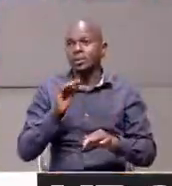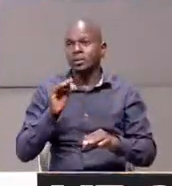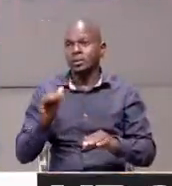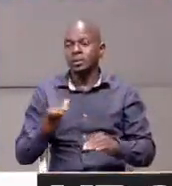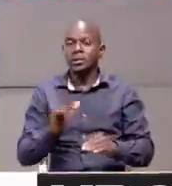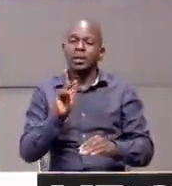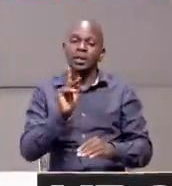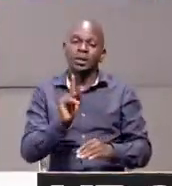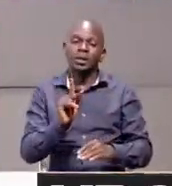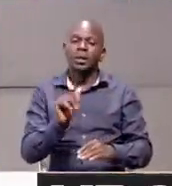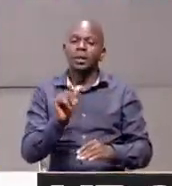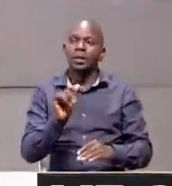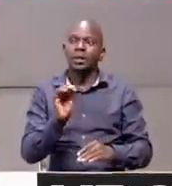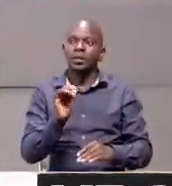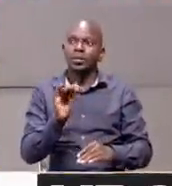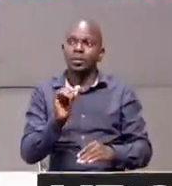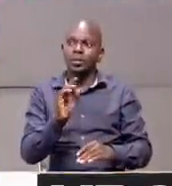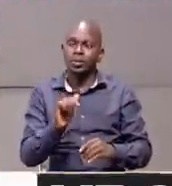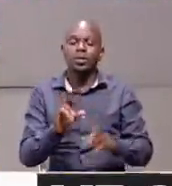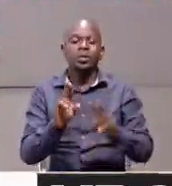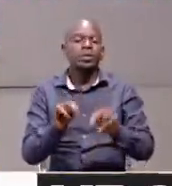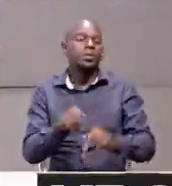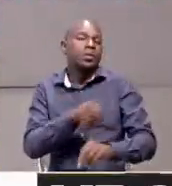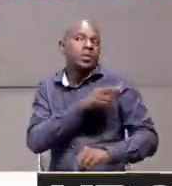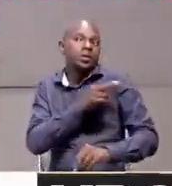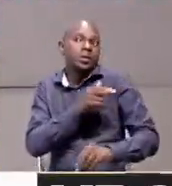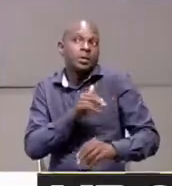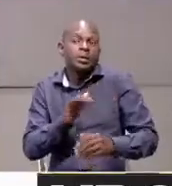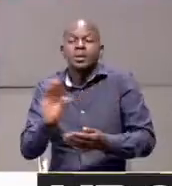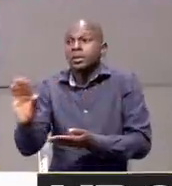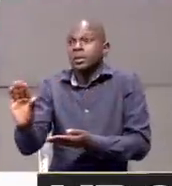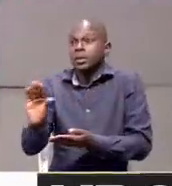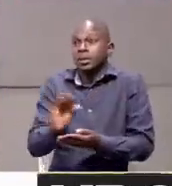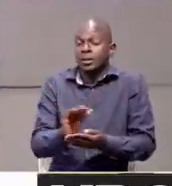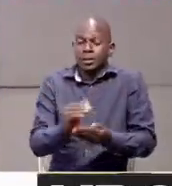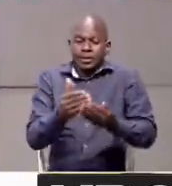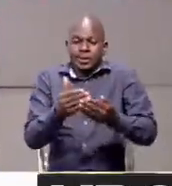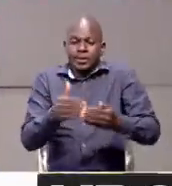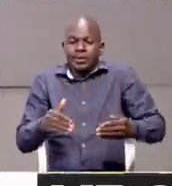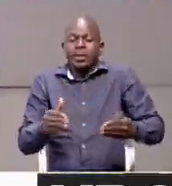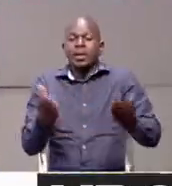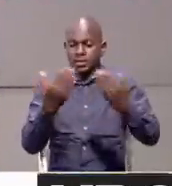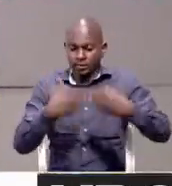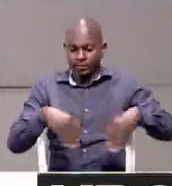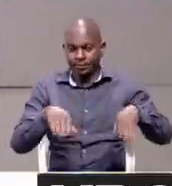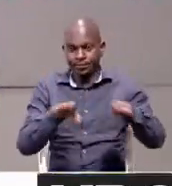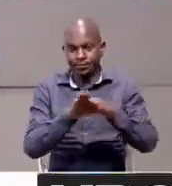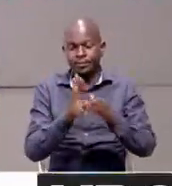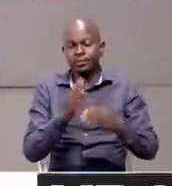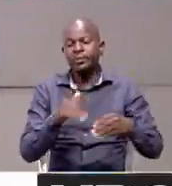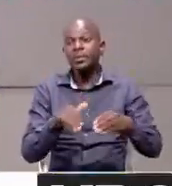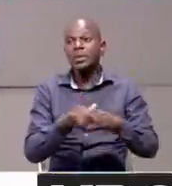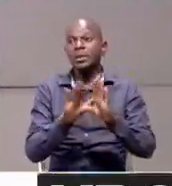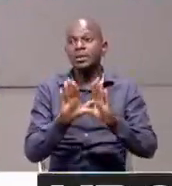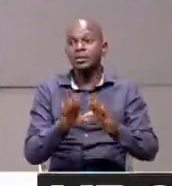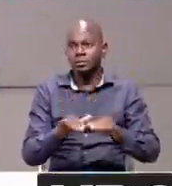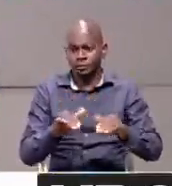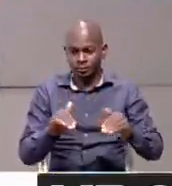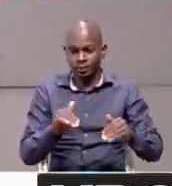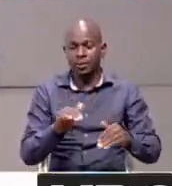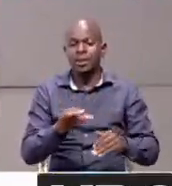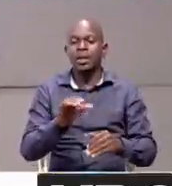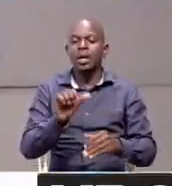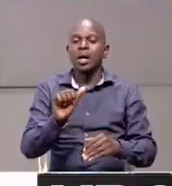Kabongo, there are no hospitals. Then when we go for appropriation, they all shy away. Let us agree that as members of parliament, we go under the